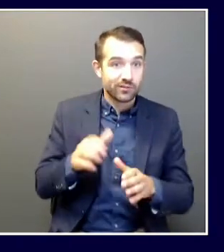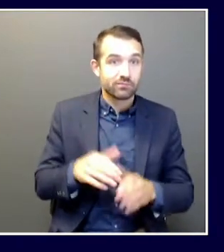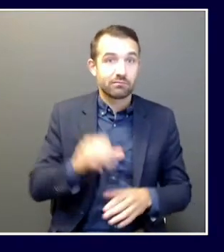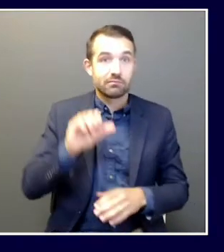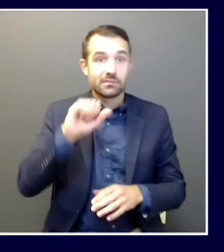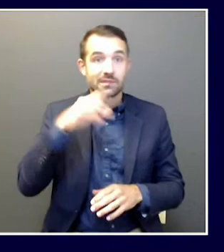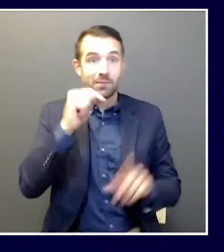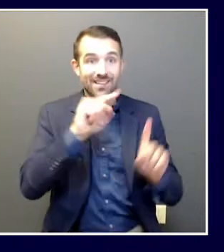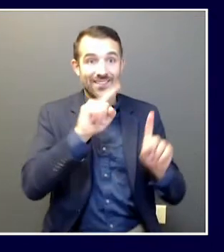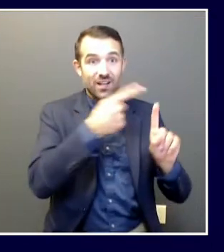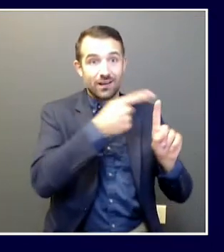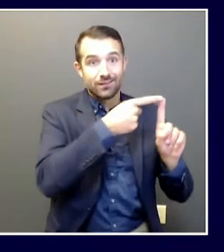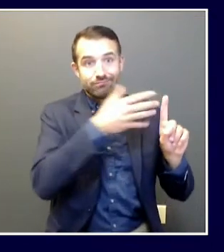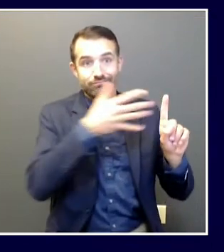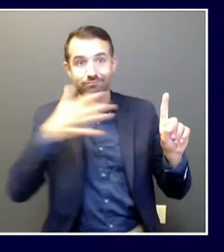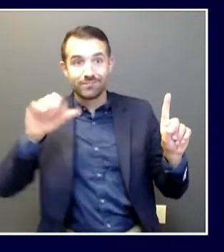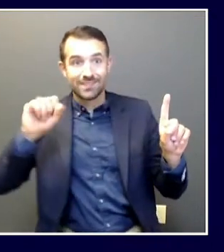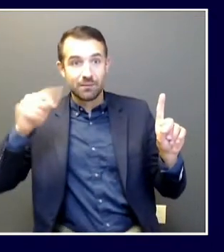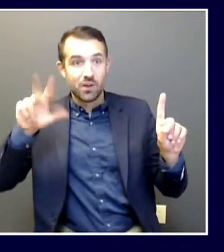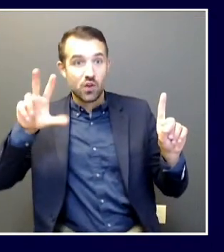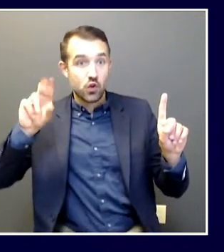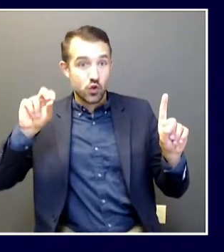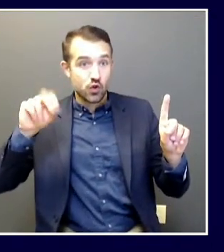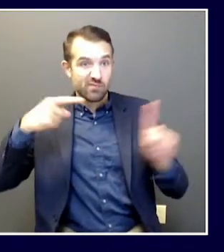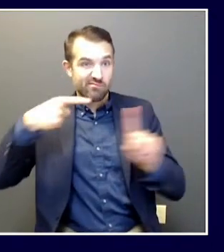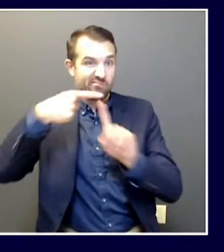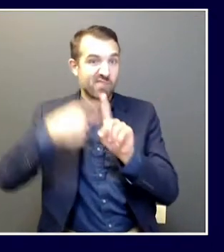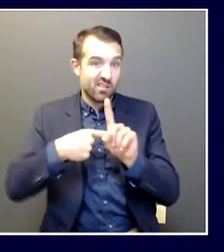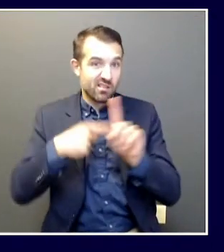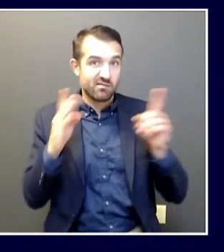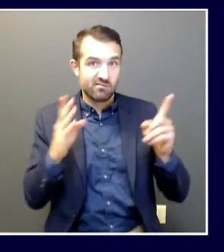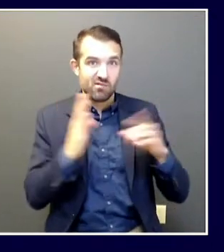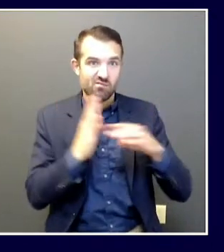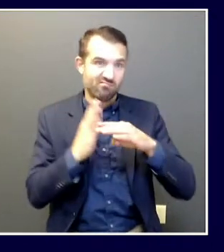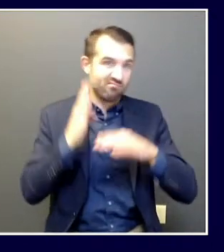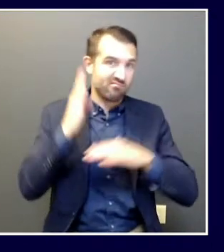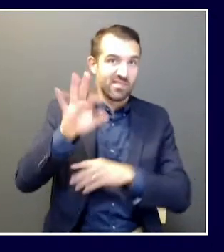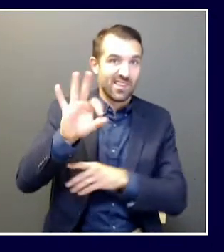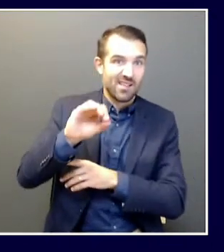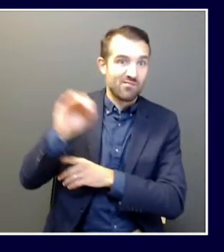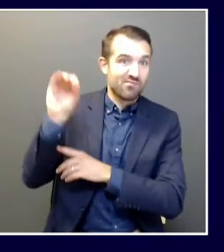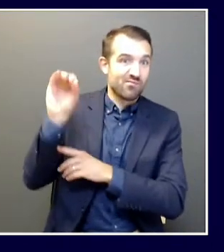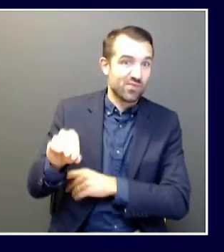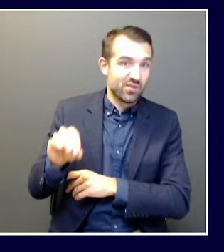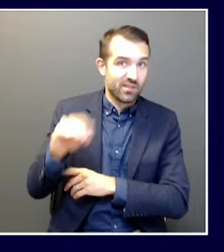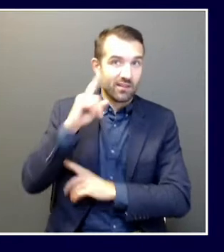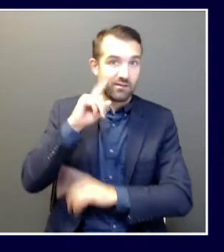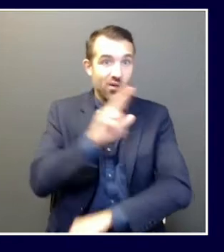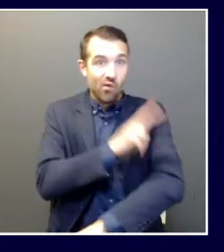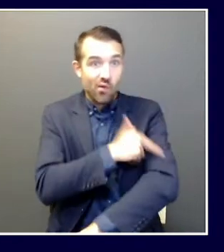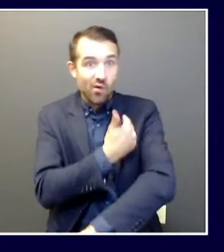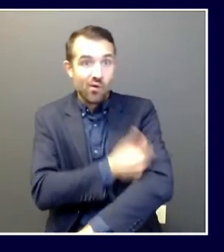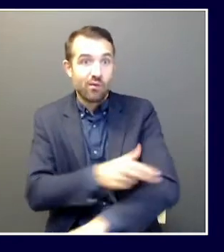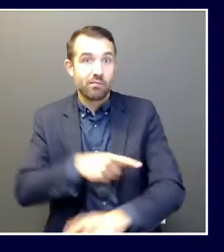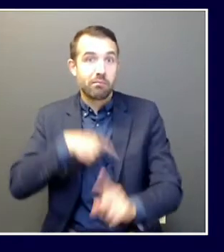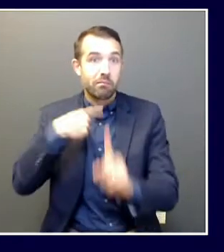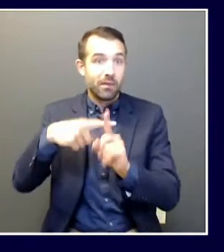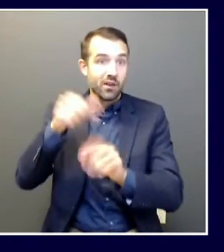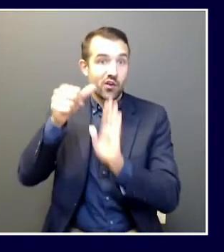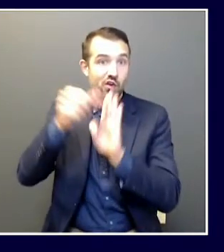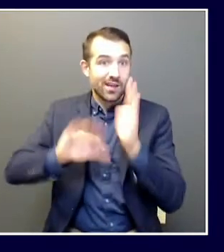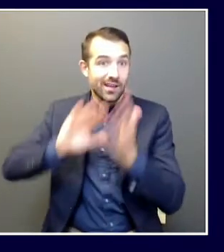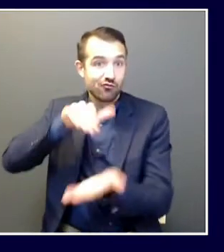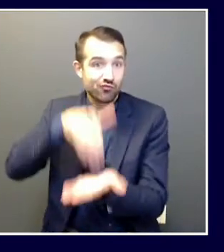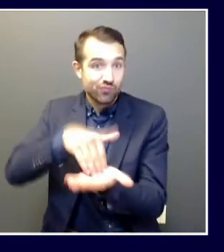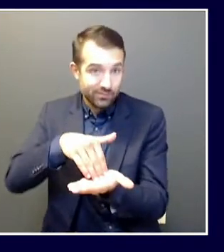rates climbed above 90% for hospitals and ambulatory surgical centers. Rates also rose significantly in